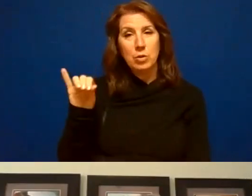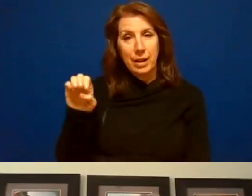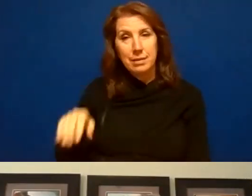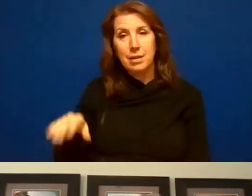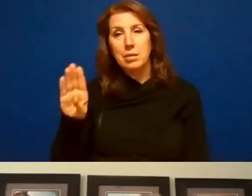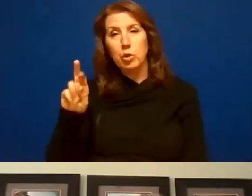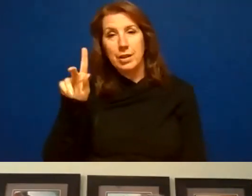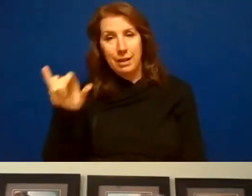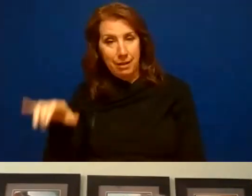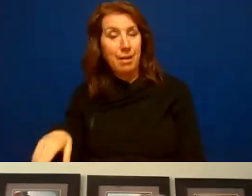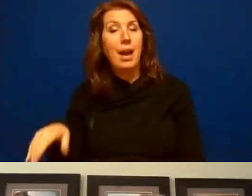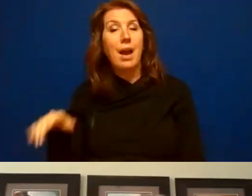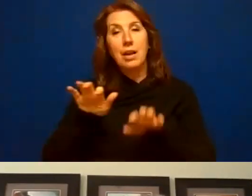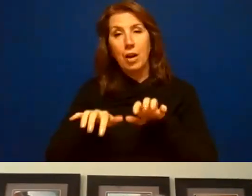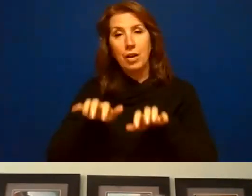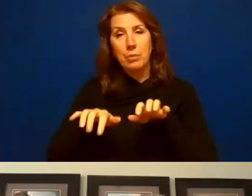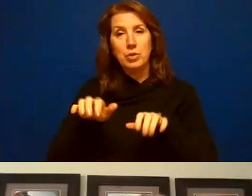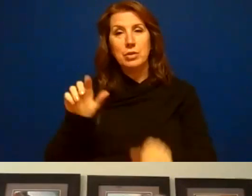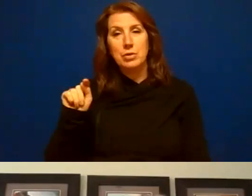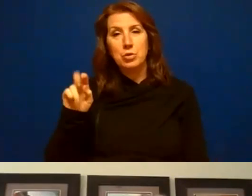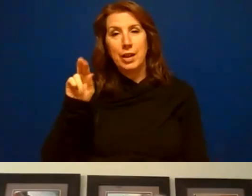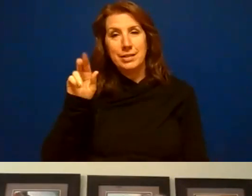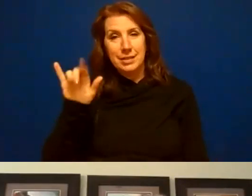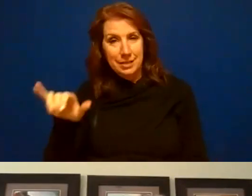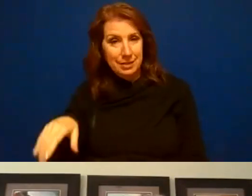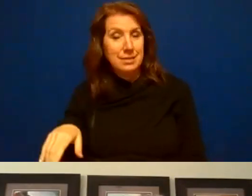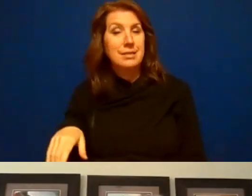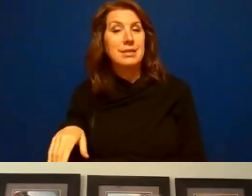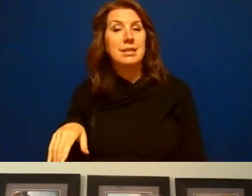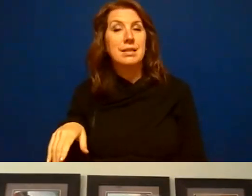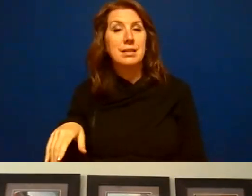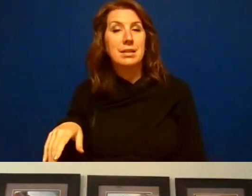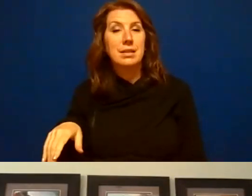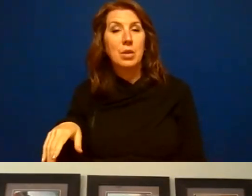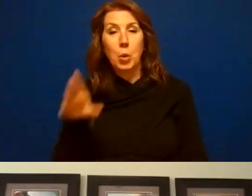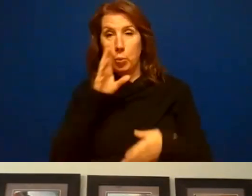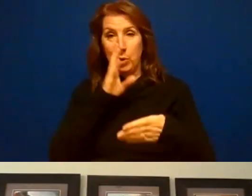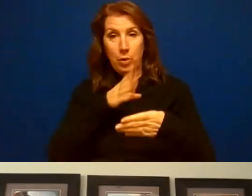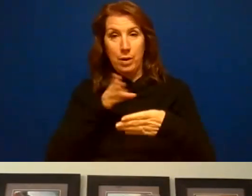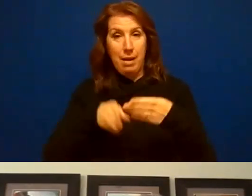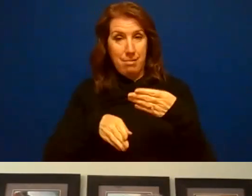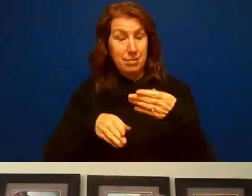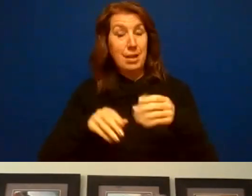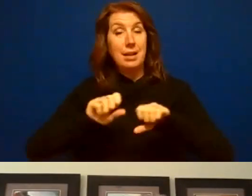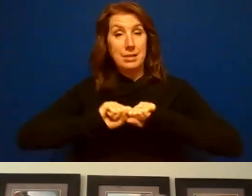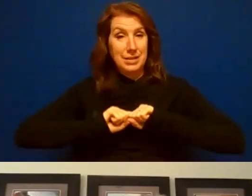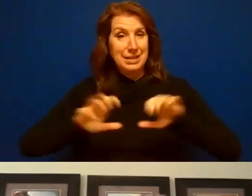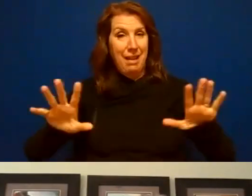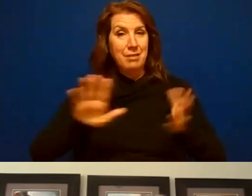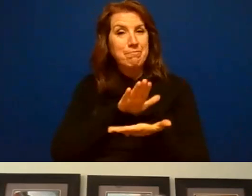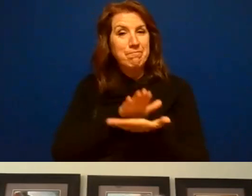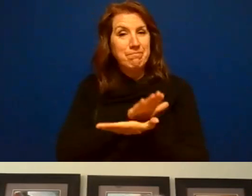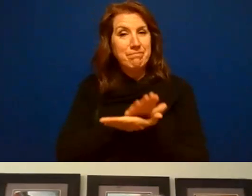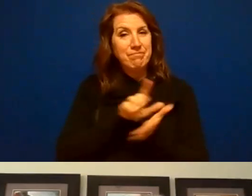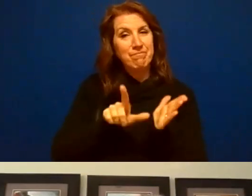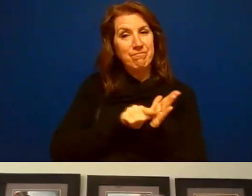as our captioner, Tracy. We will get the recording and the transcripts to you shortly. They'll be